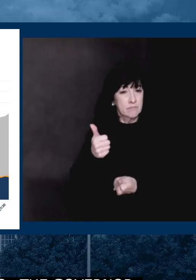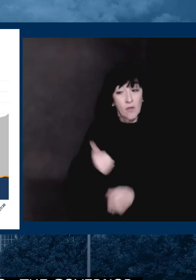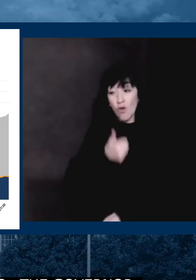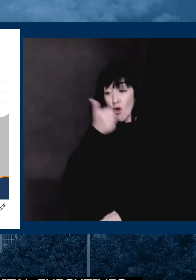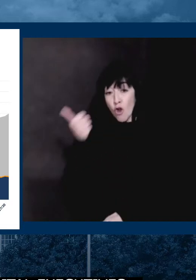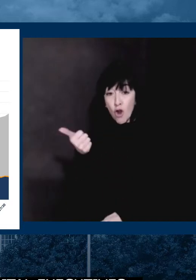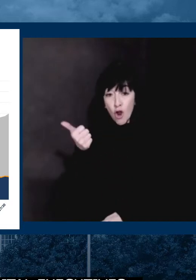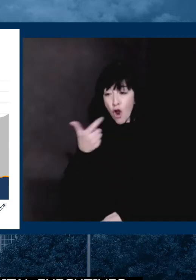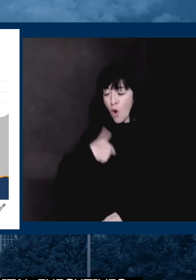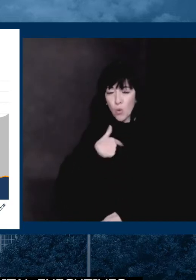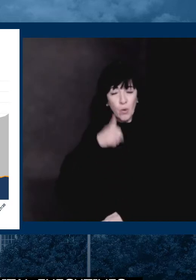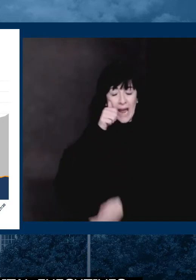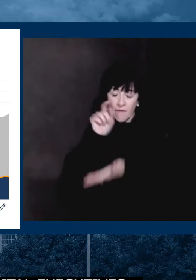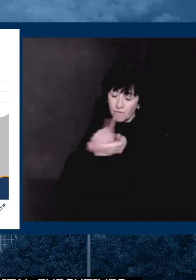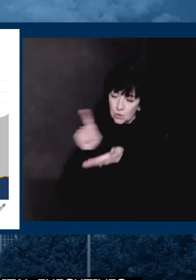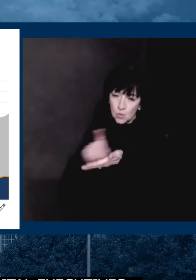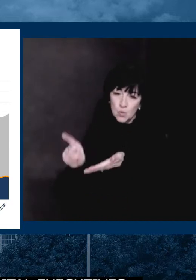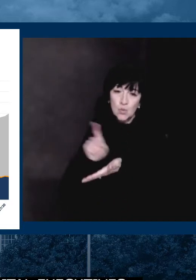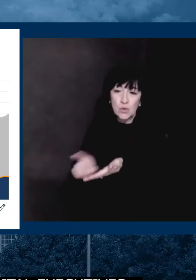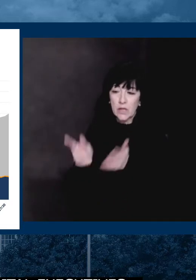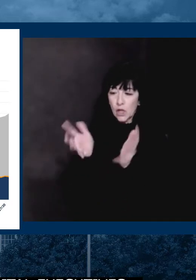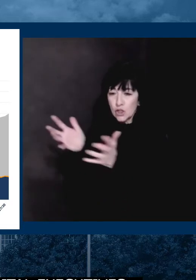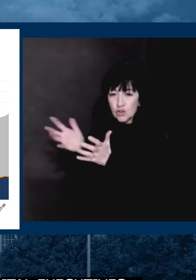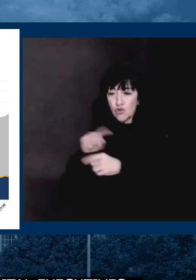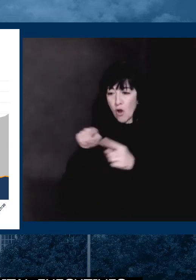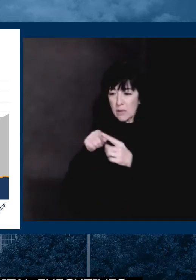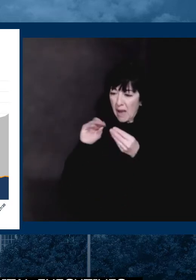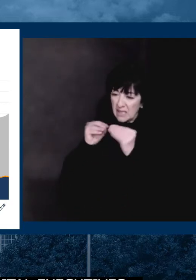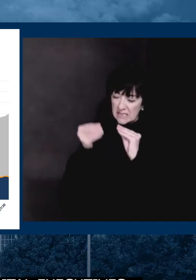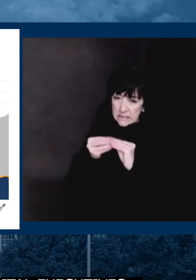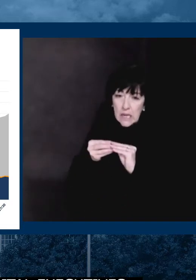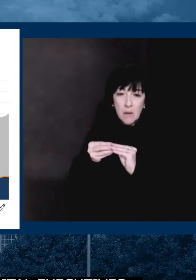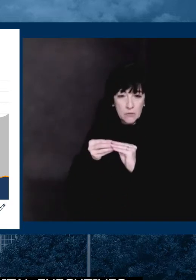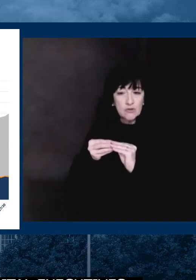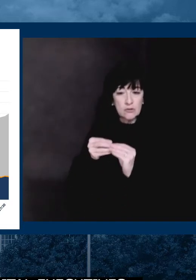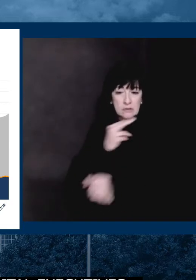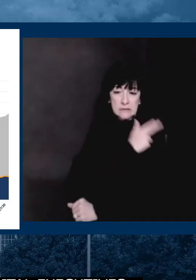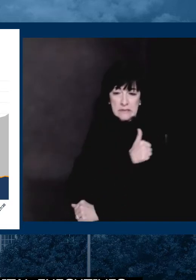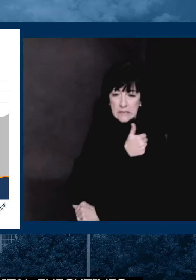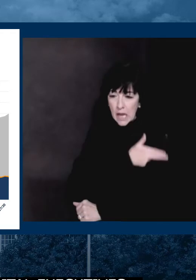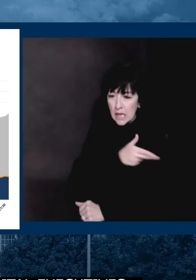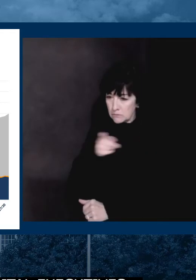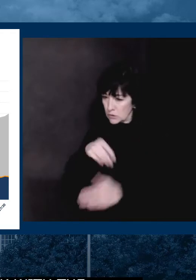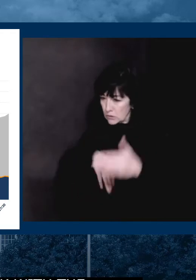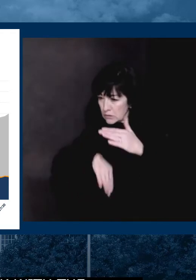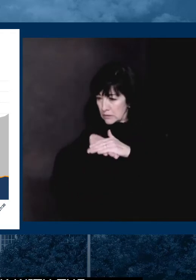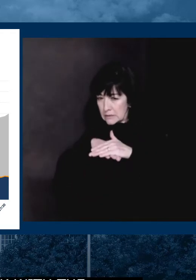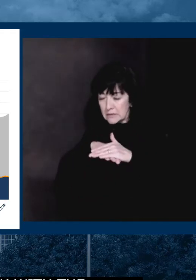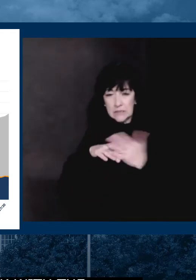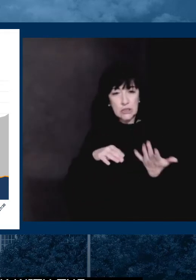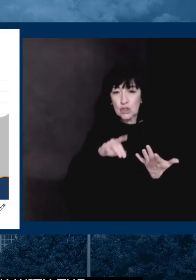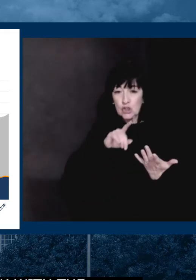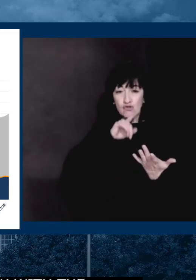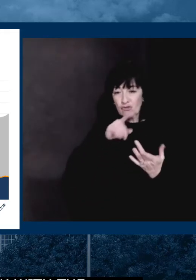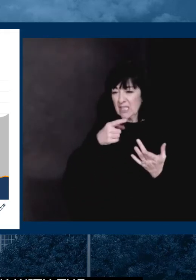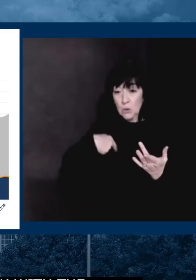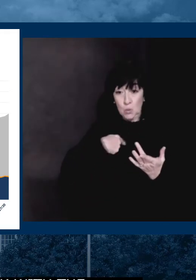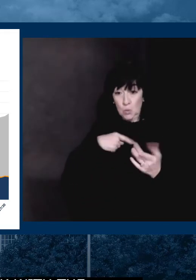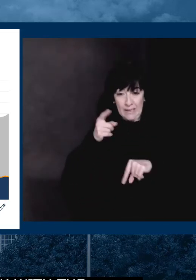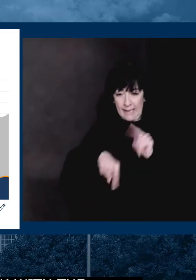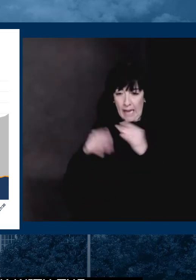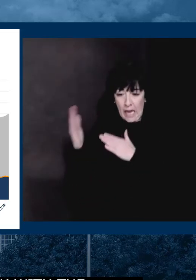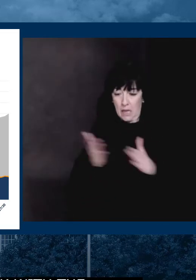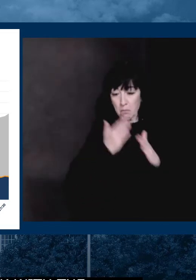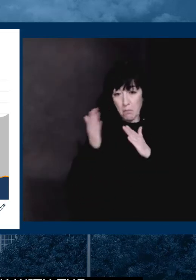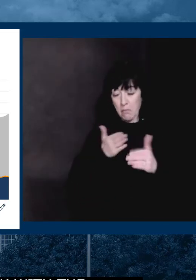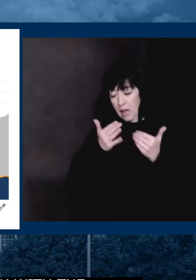the hospitals to talk about capacity, really look at stuff about 10 to 14 days out. We can't really look farther out than that, but what do we need to do